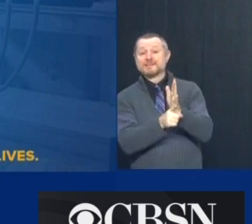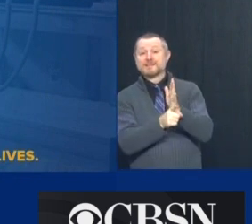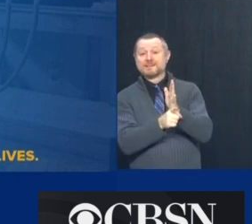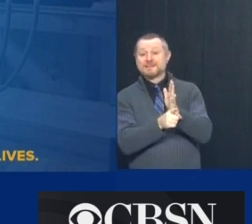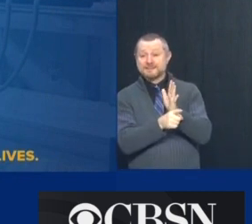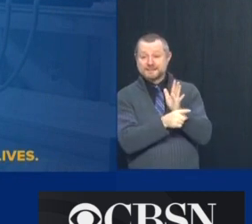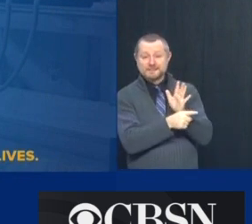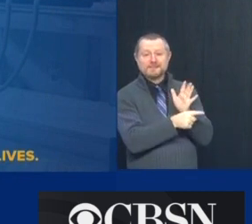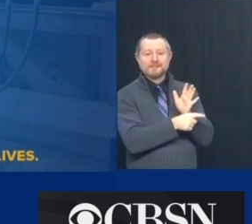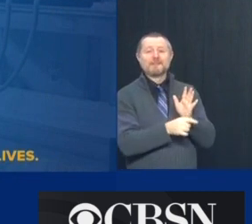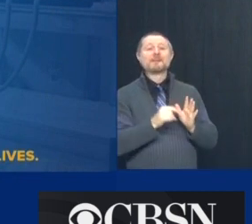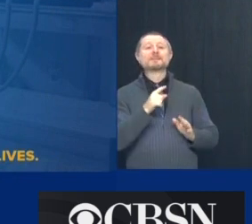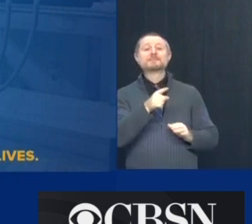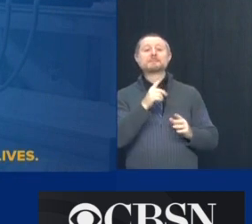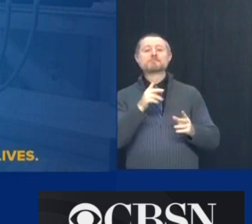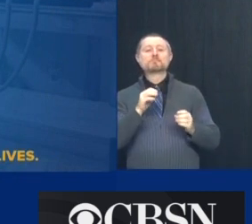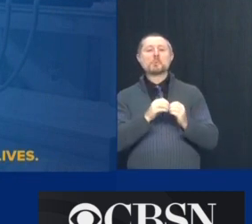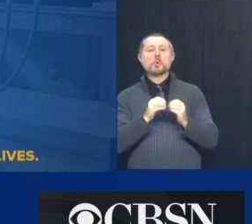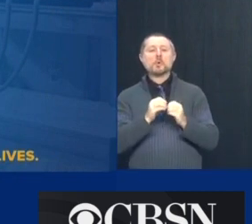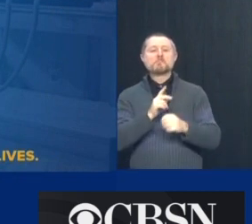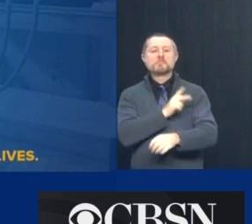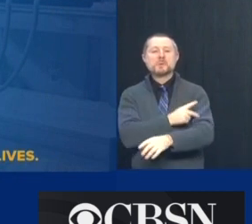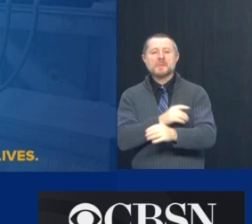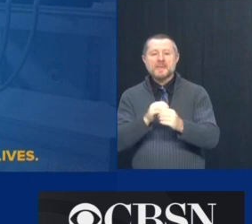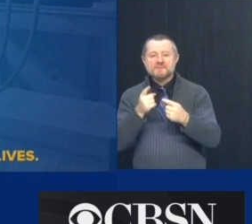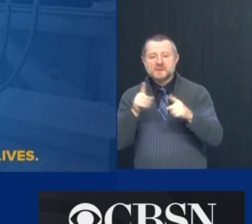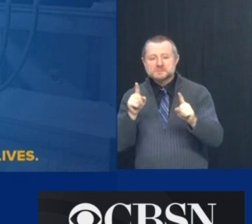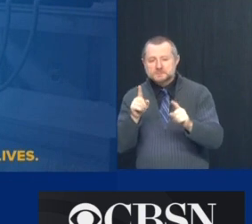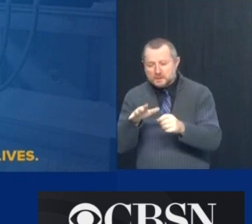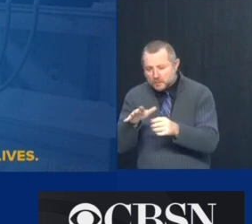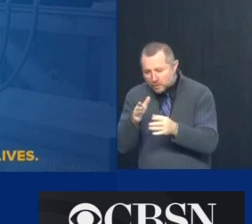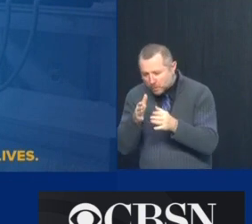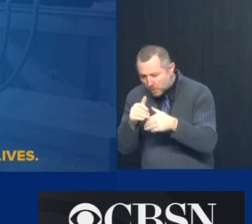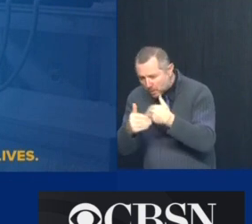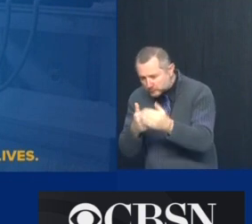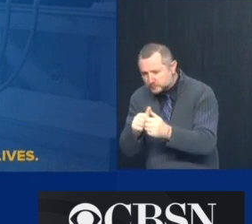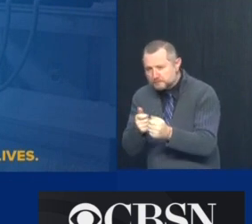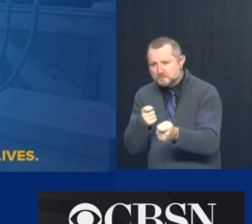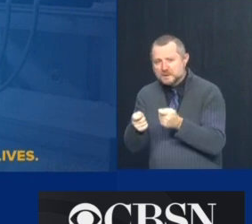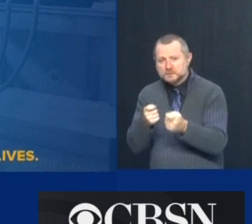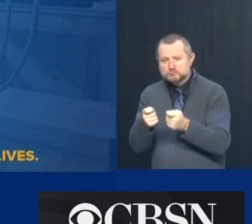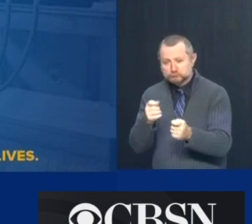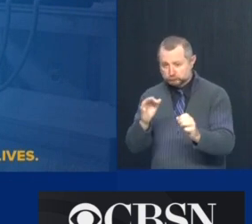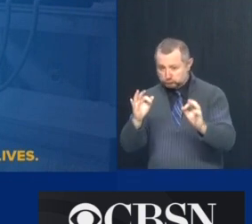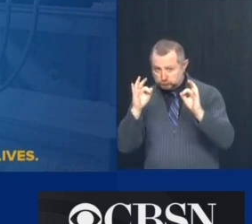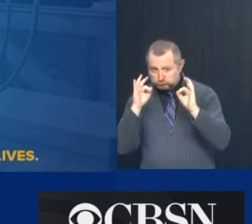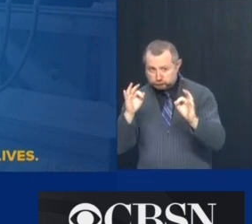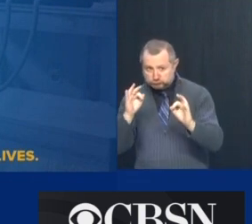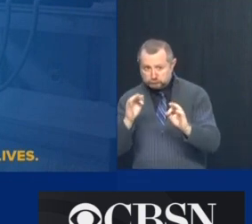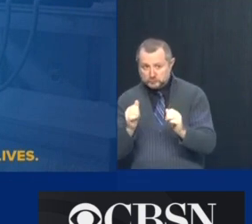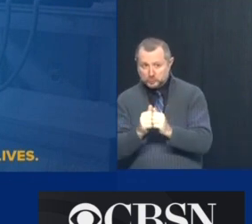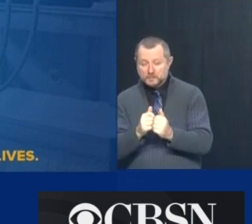load management of that community, how effectively they're dealing with the patient load.